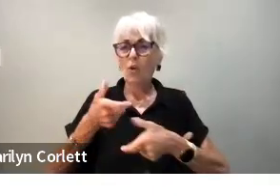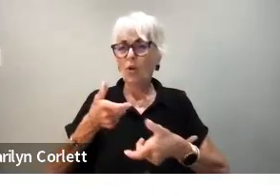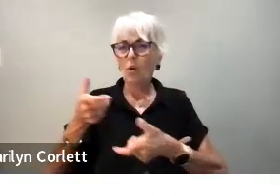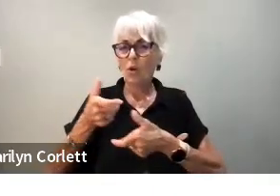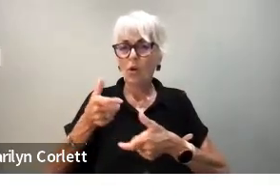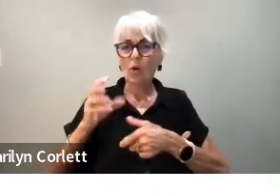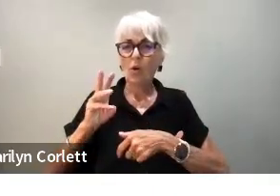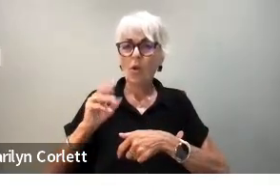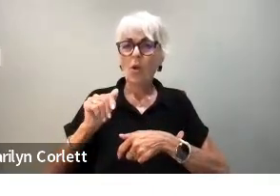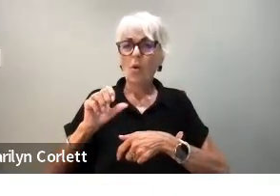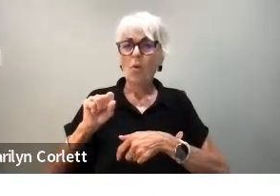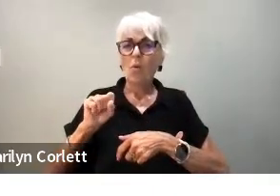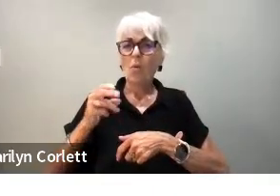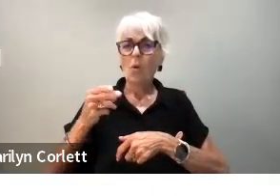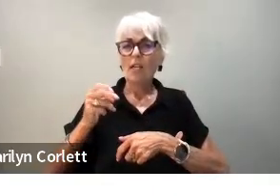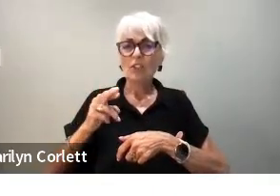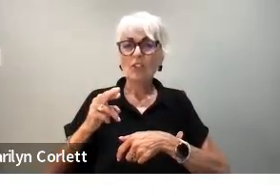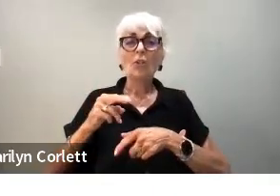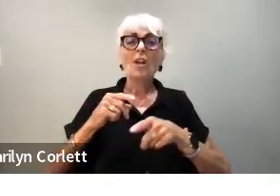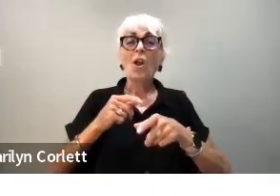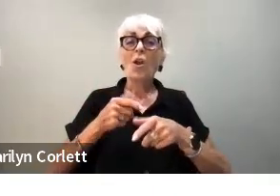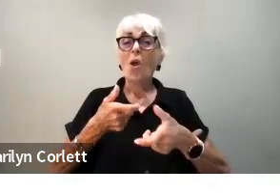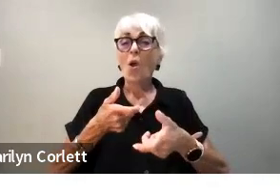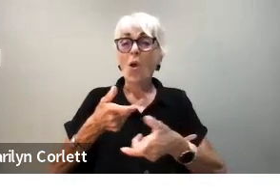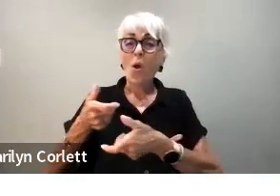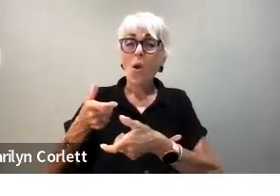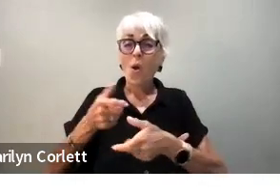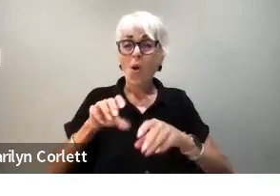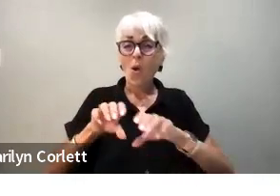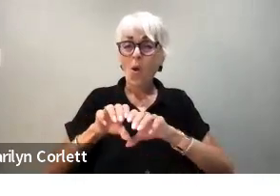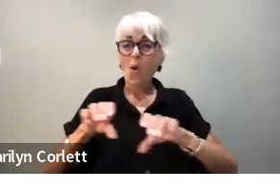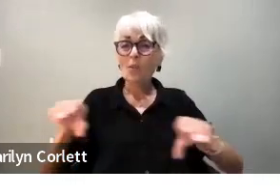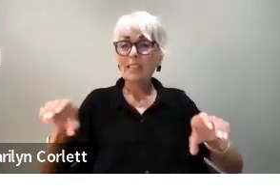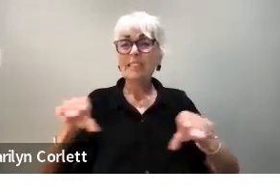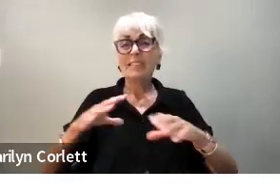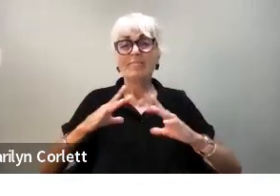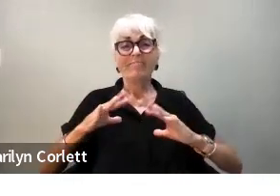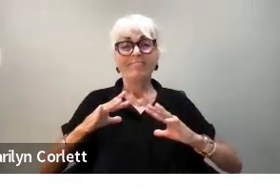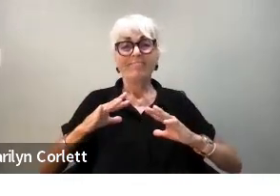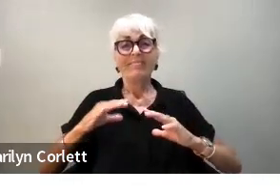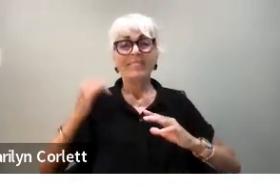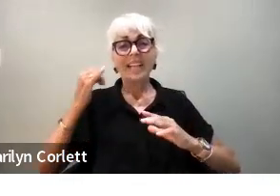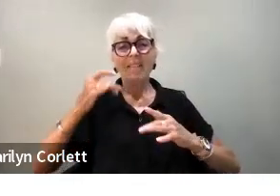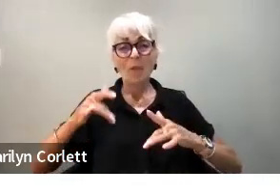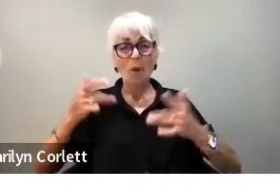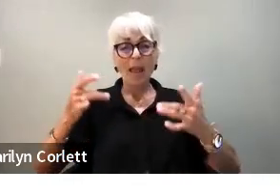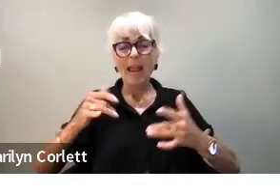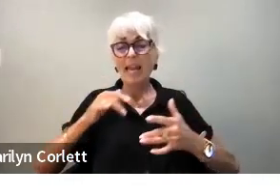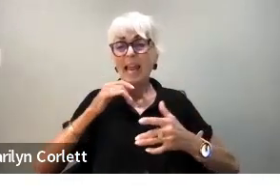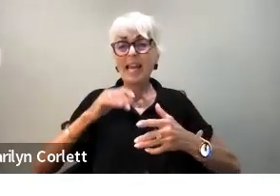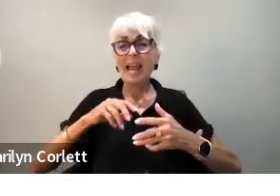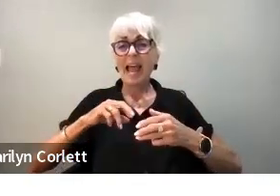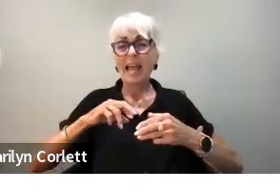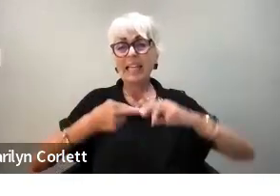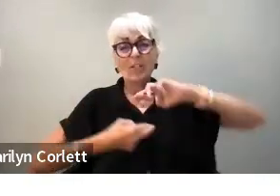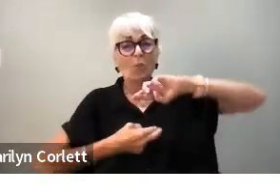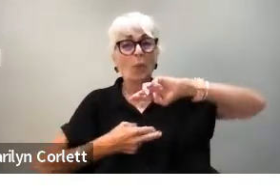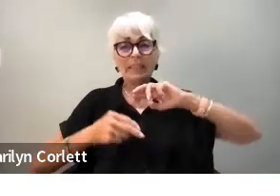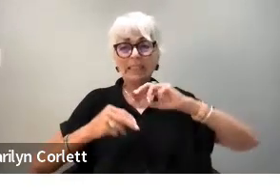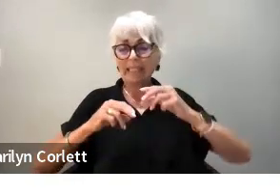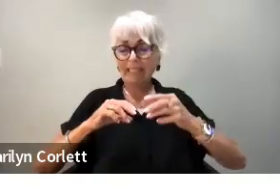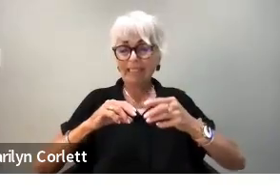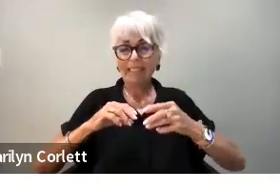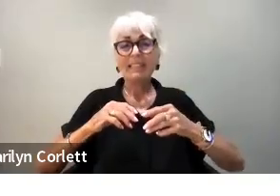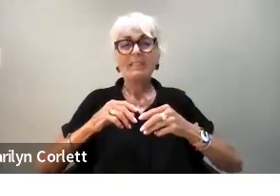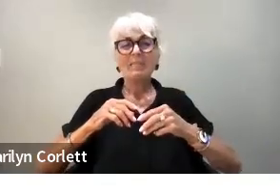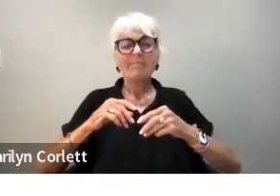hoses, they're a great piece of AT when they're lightweight. If they don't kink up, they're just great pieces